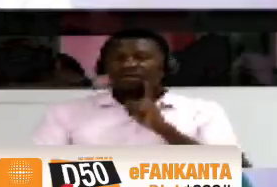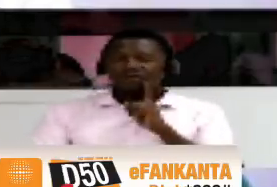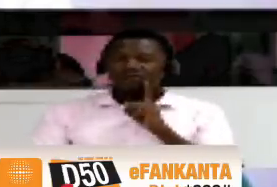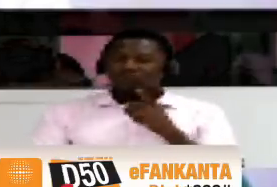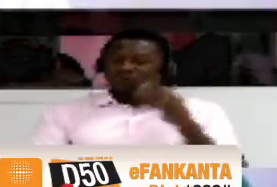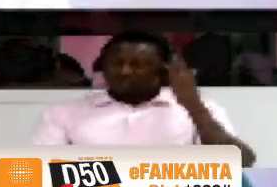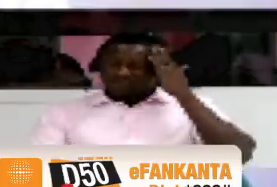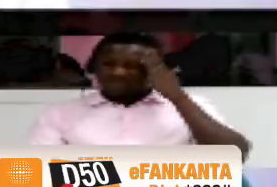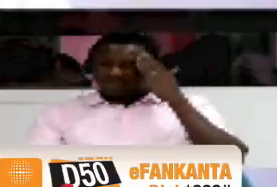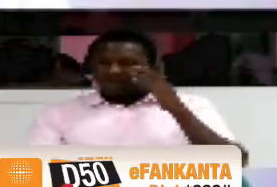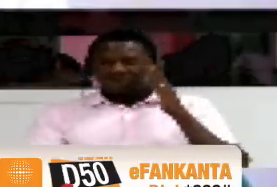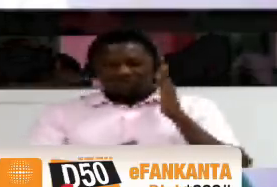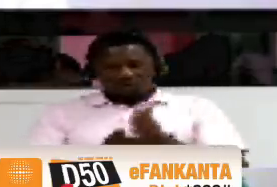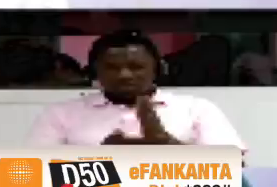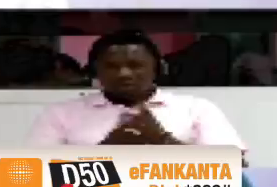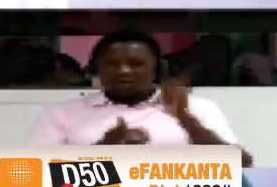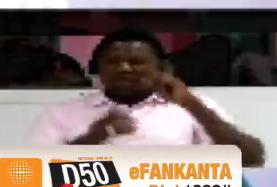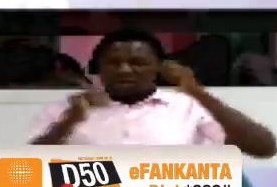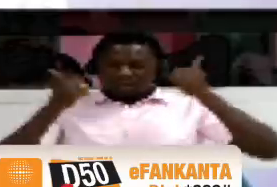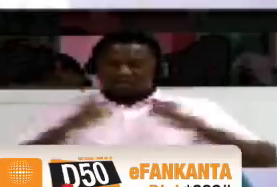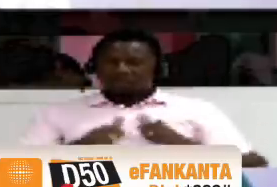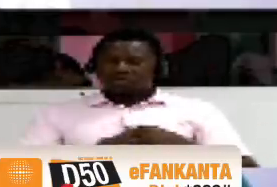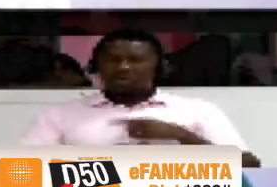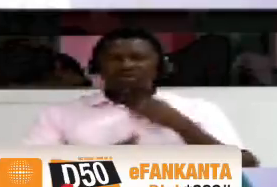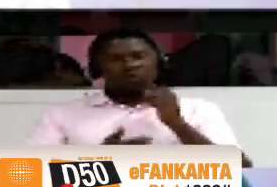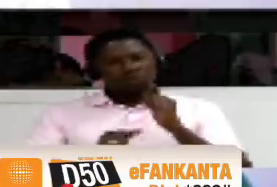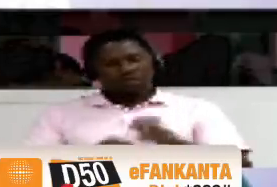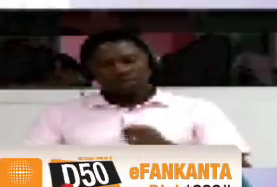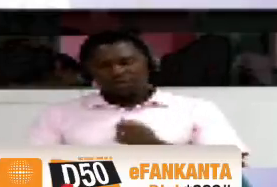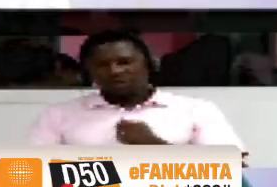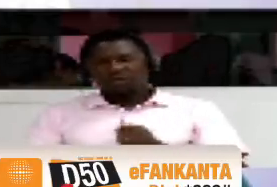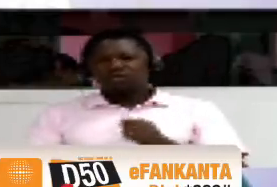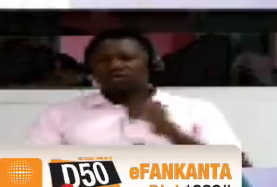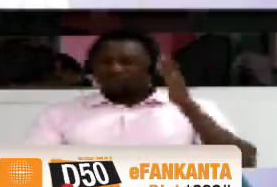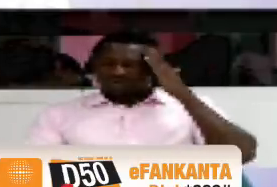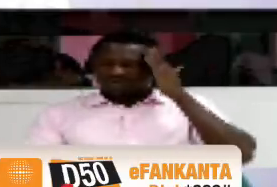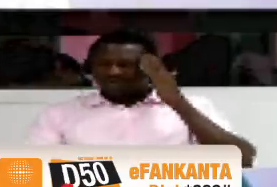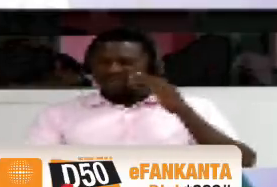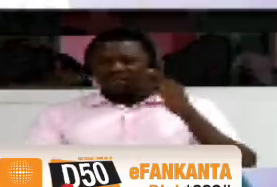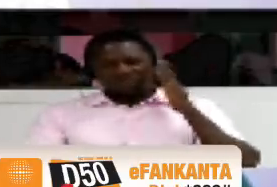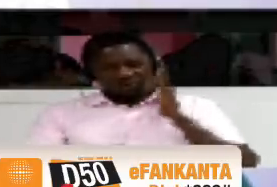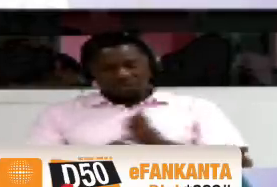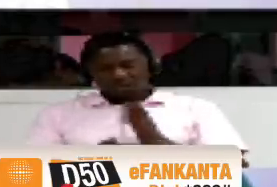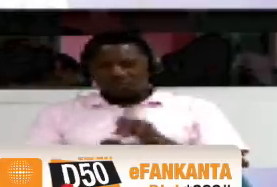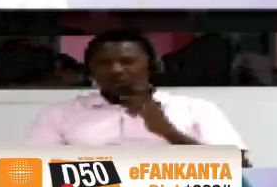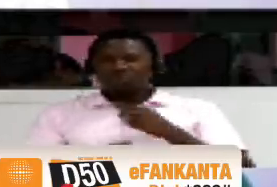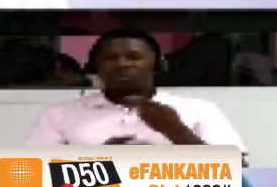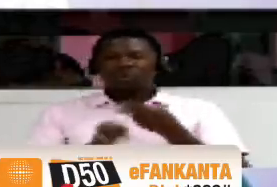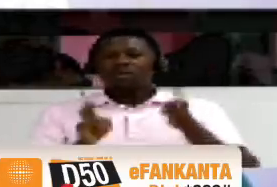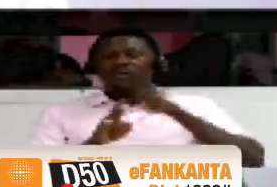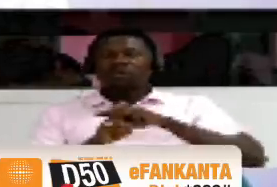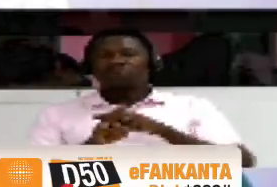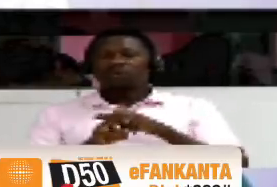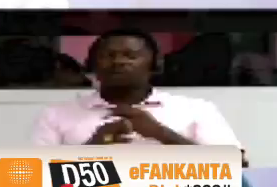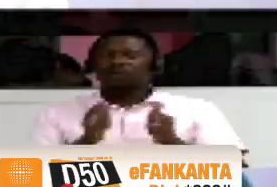know exactly what had happened, so that we know exactly what to report back to the general student's